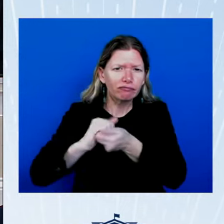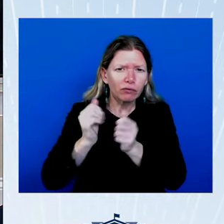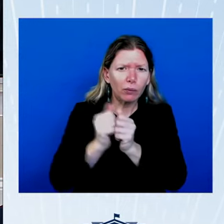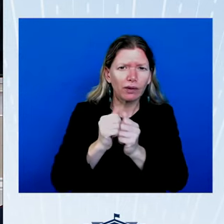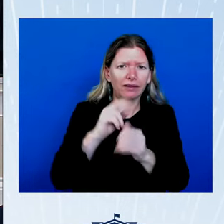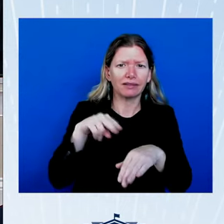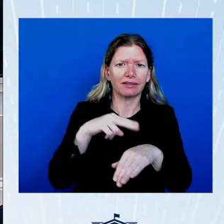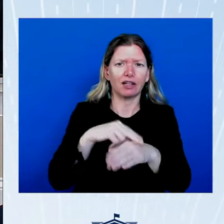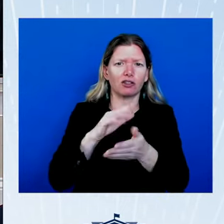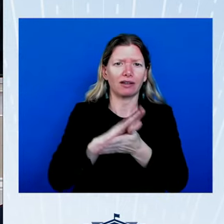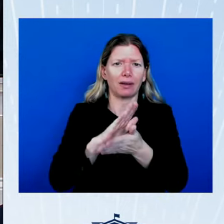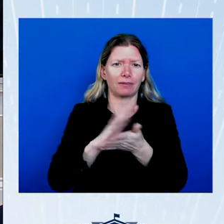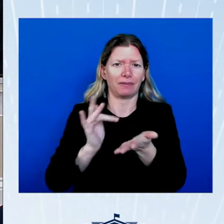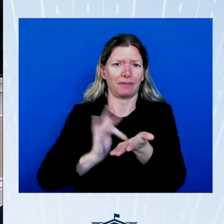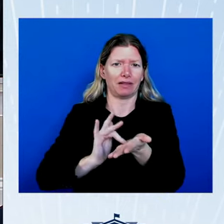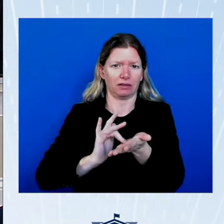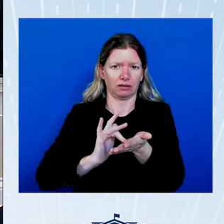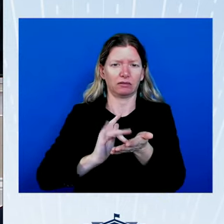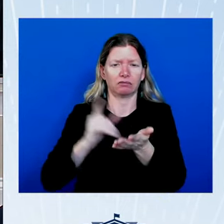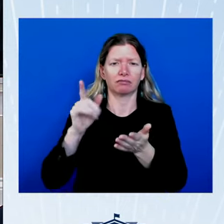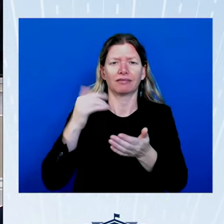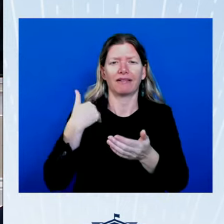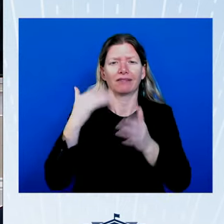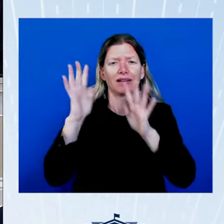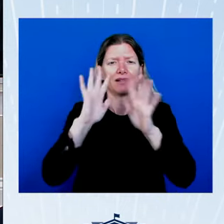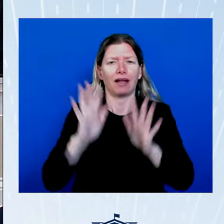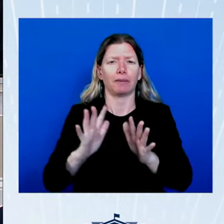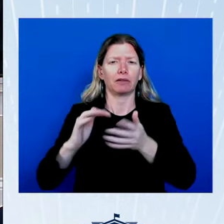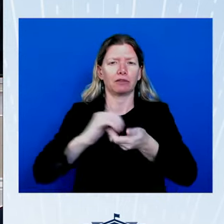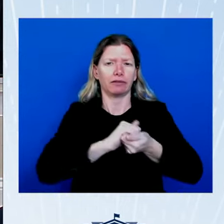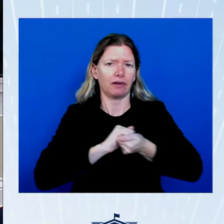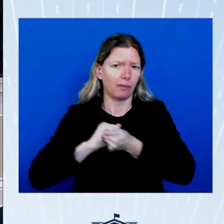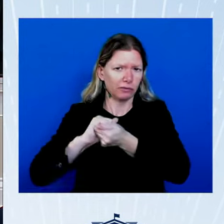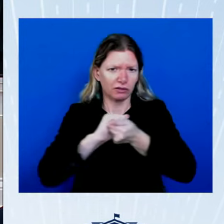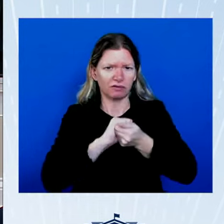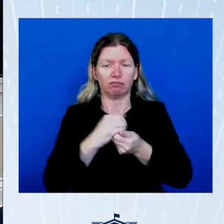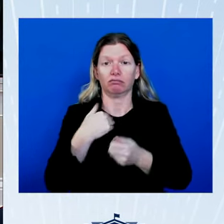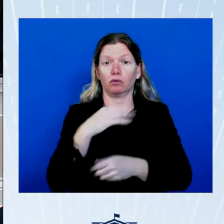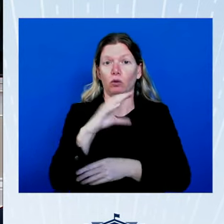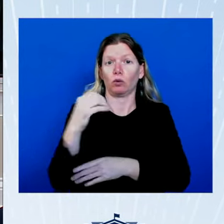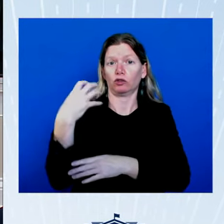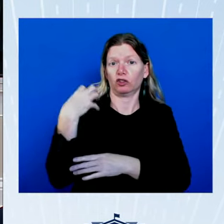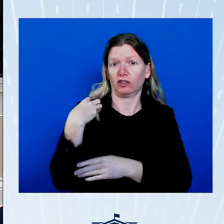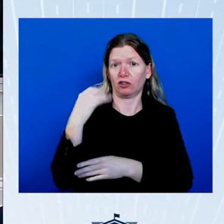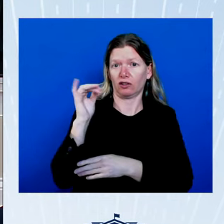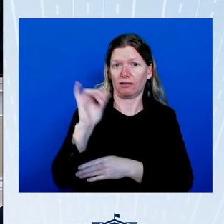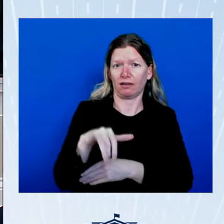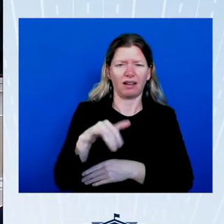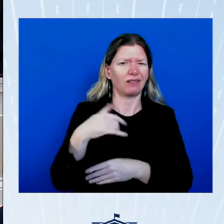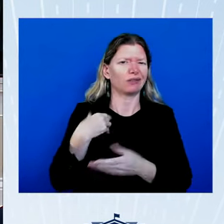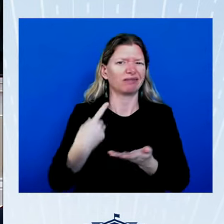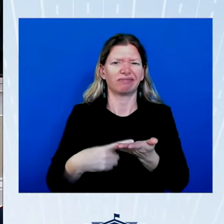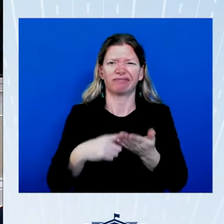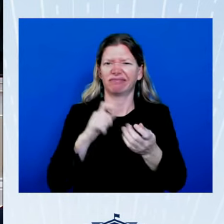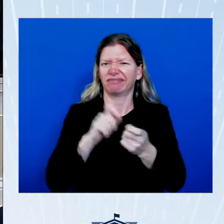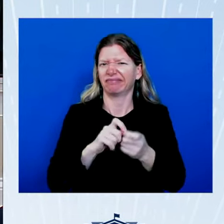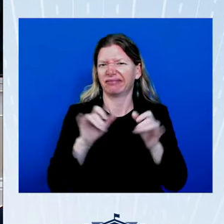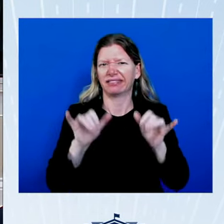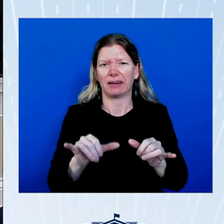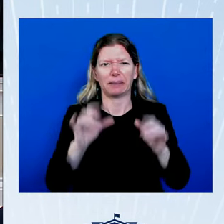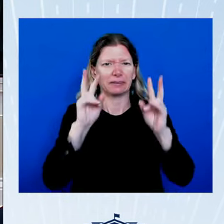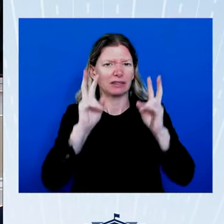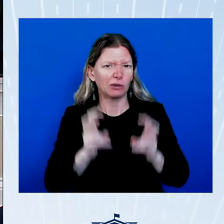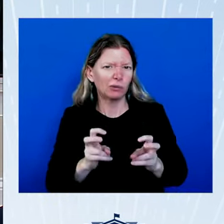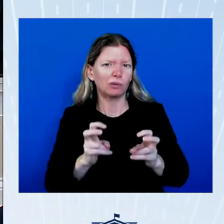our office has is a health sector resource hub, where we offer for federal tools and resources in order